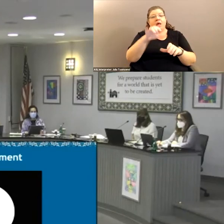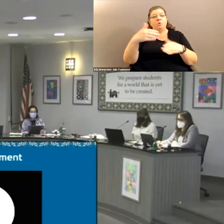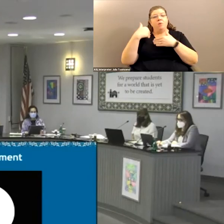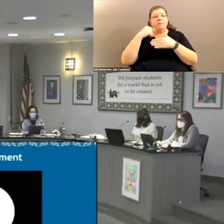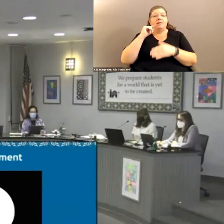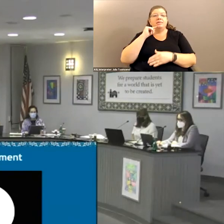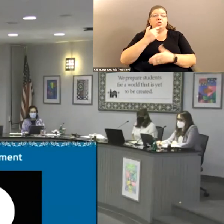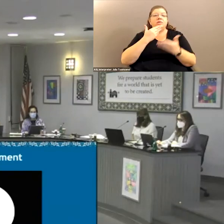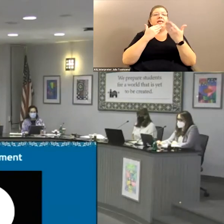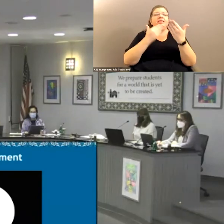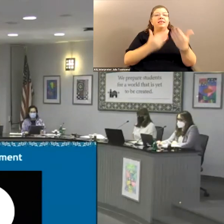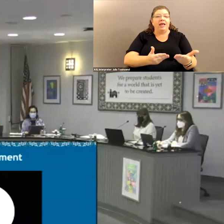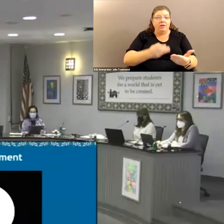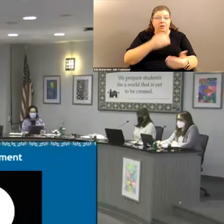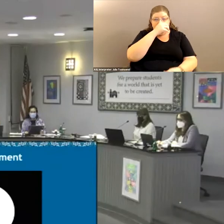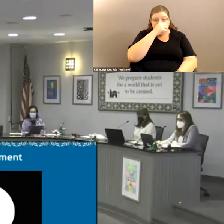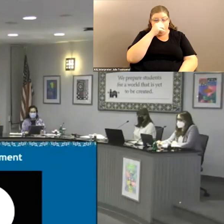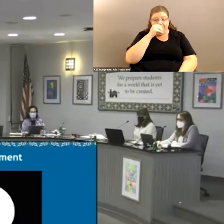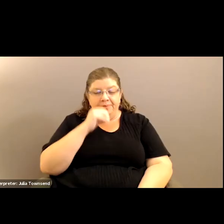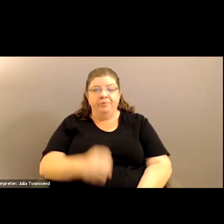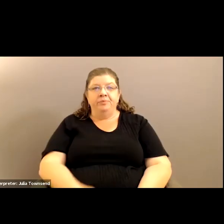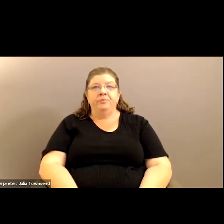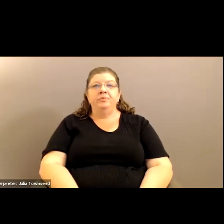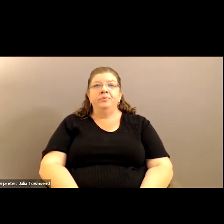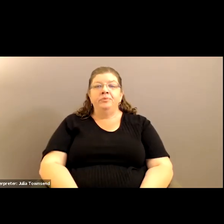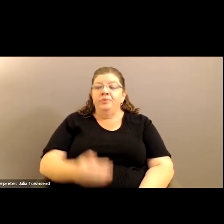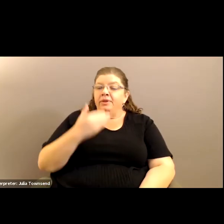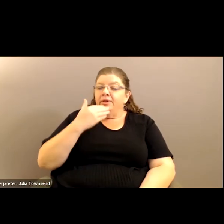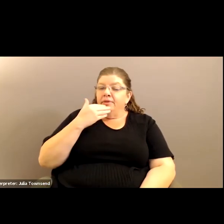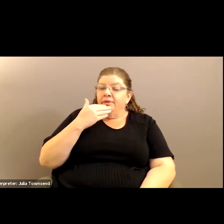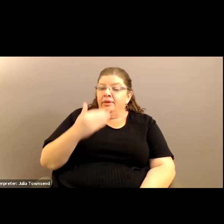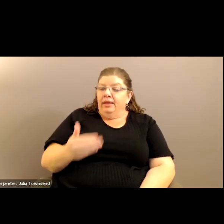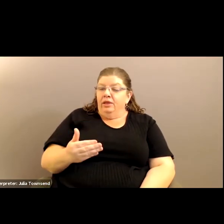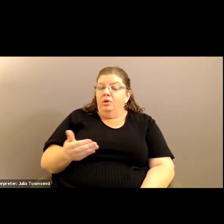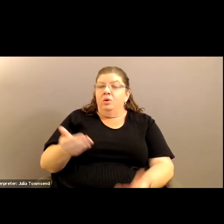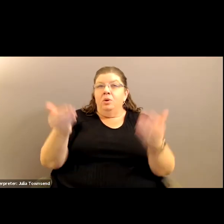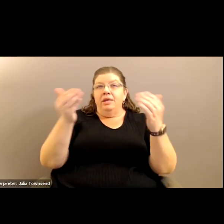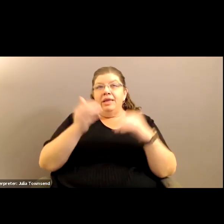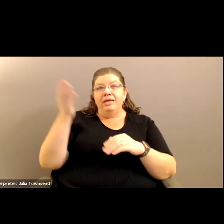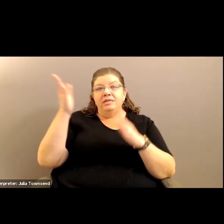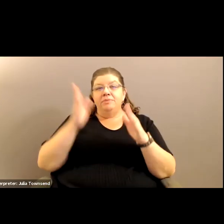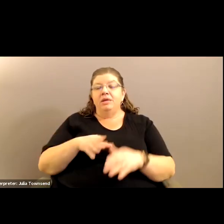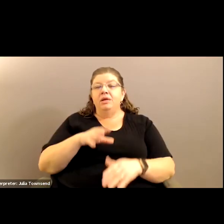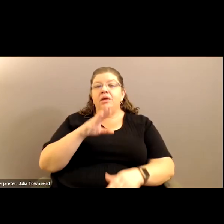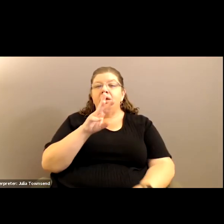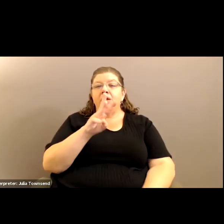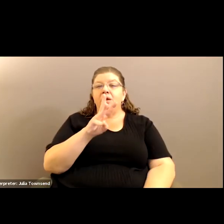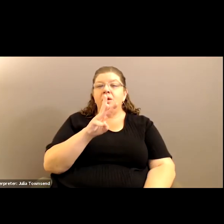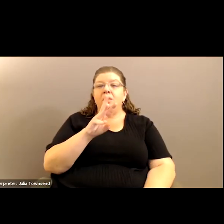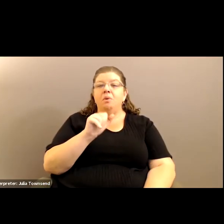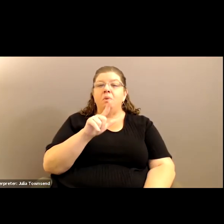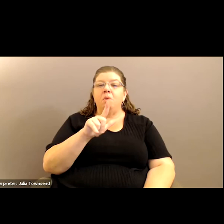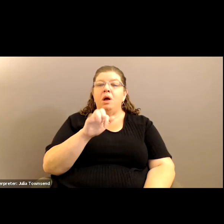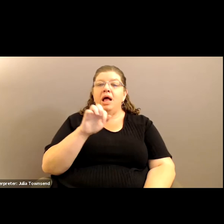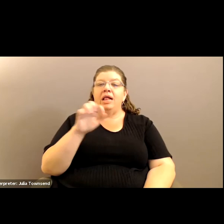seriously thank you thank you the next speaker is walid afifi